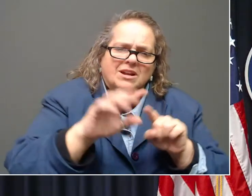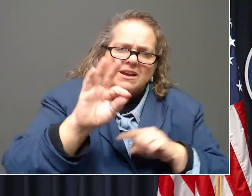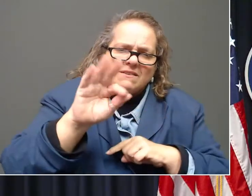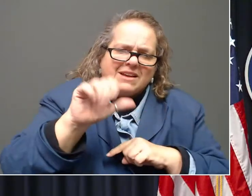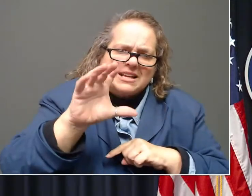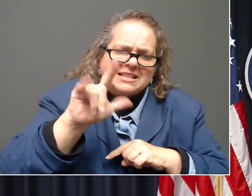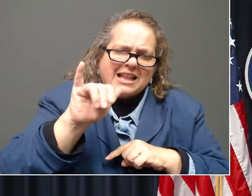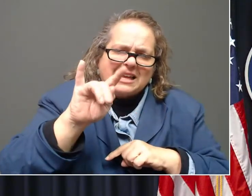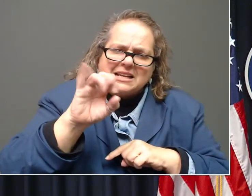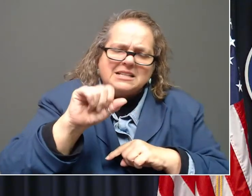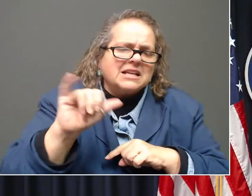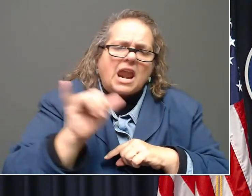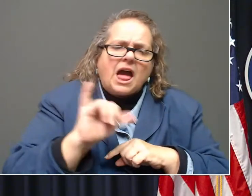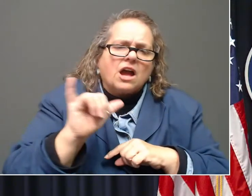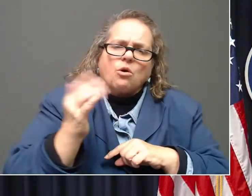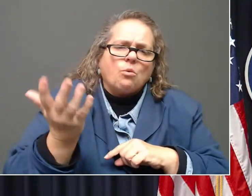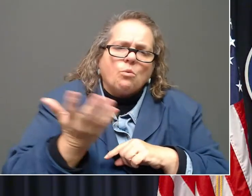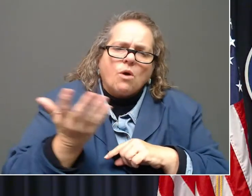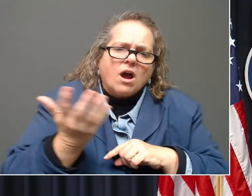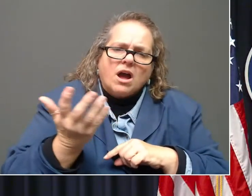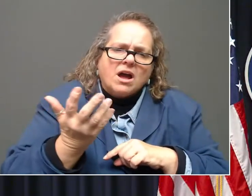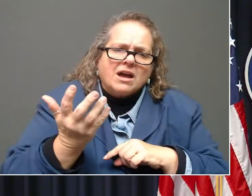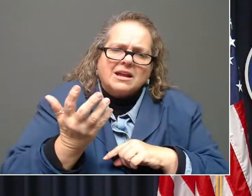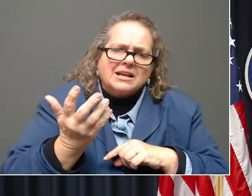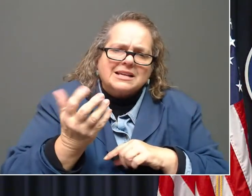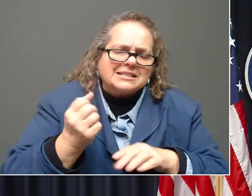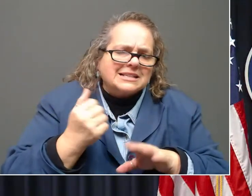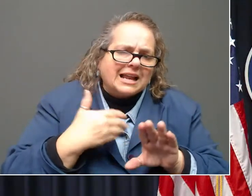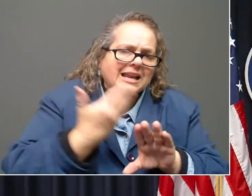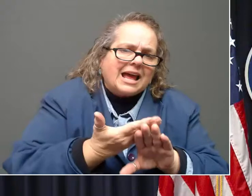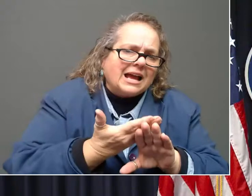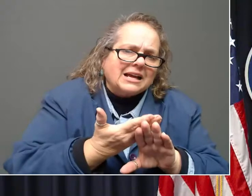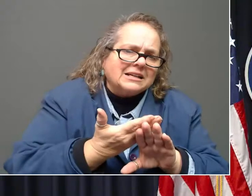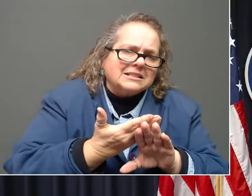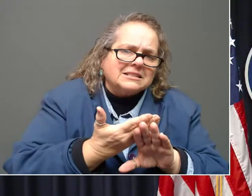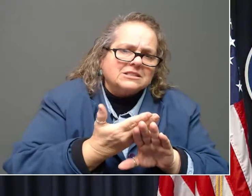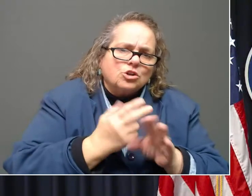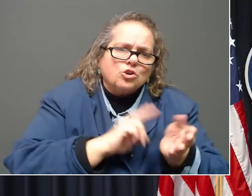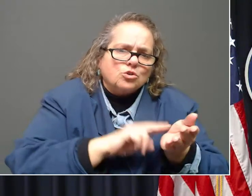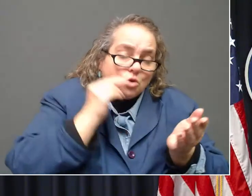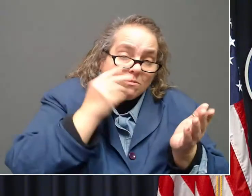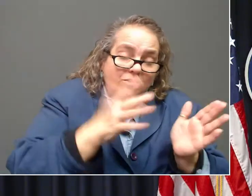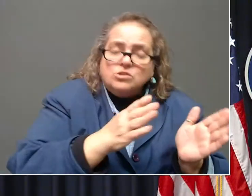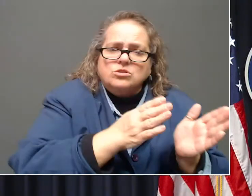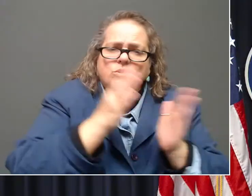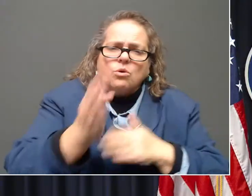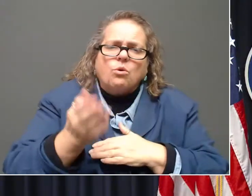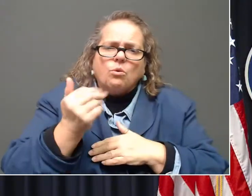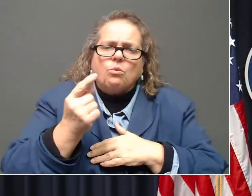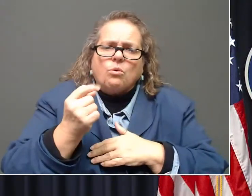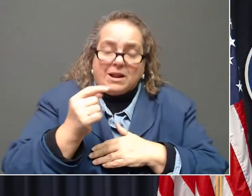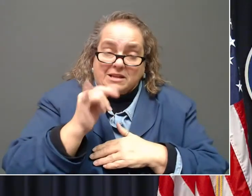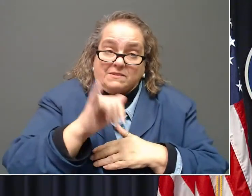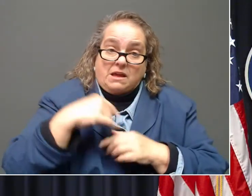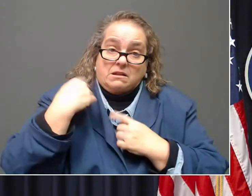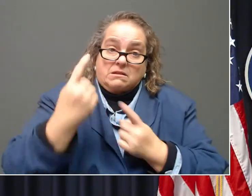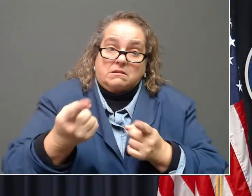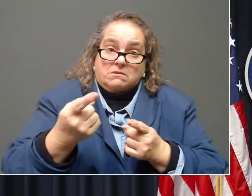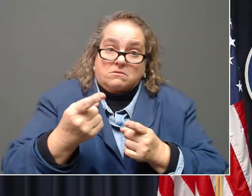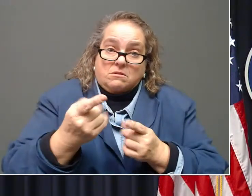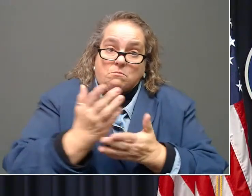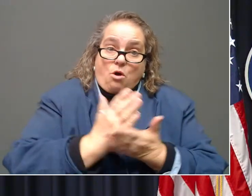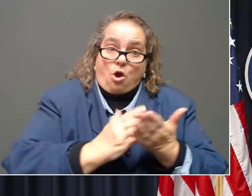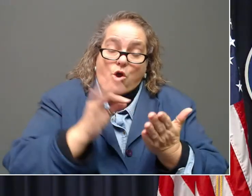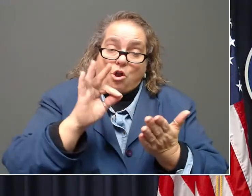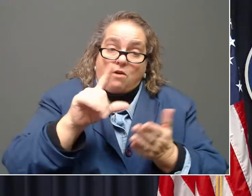anyway, my questions have followed. The Herald reported that there Walmart's going to be giving